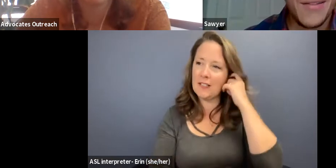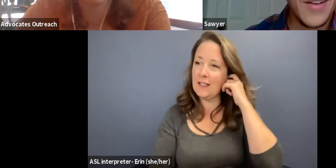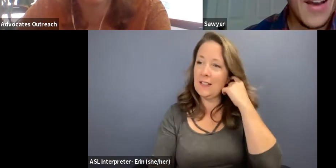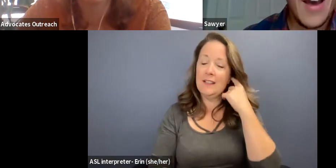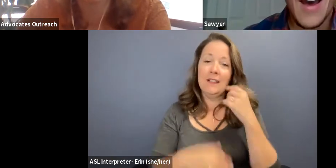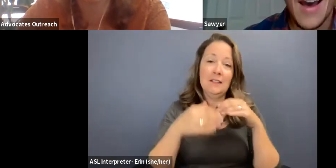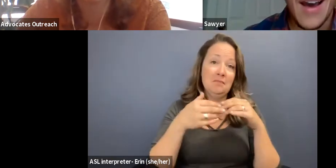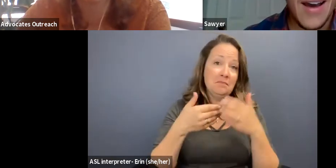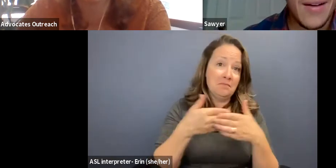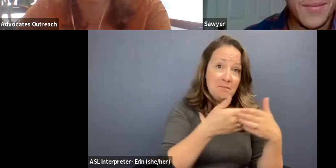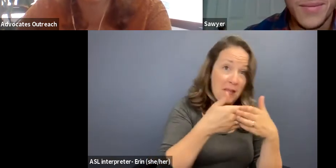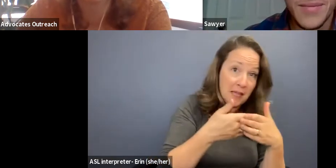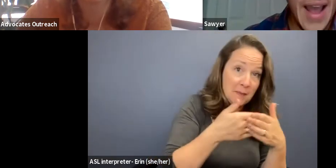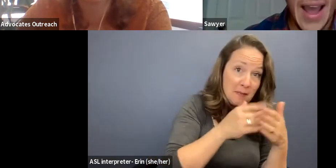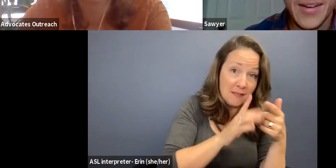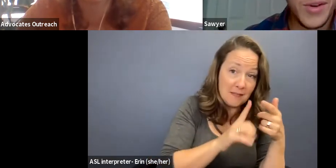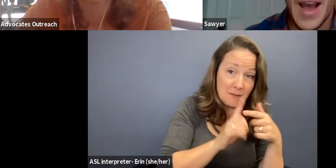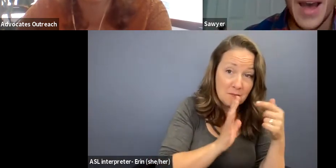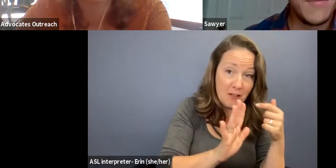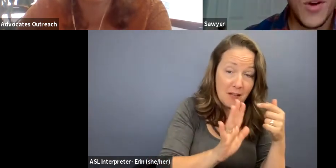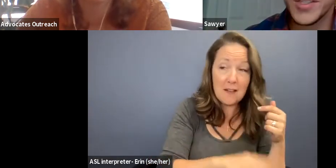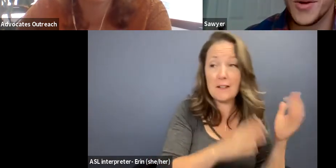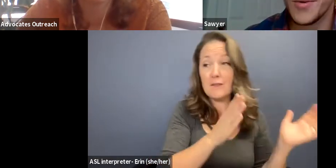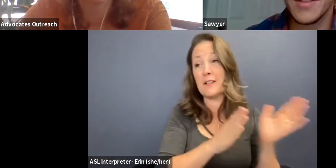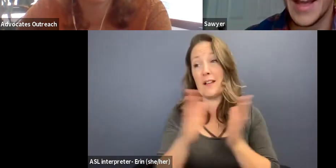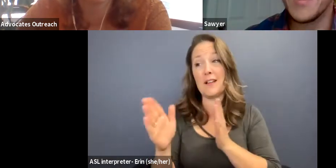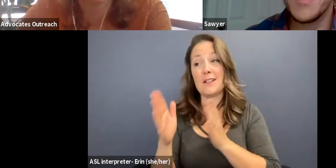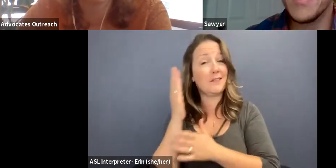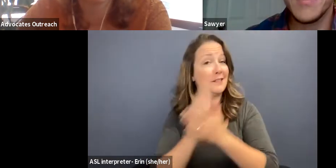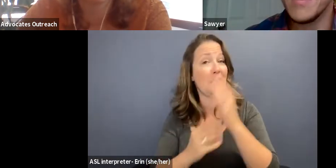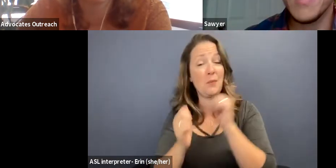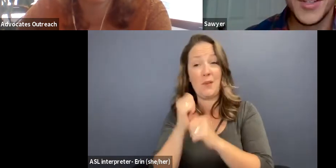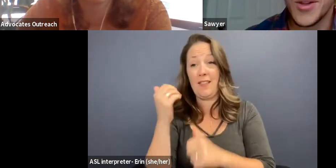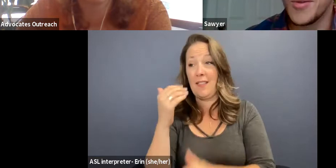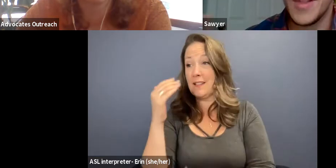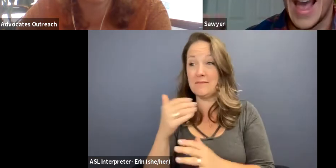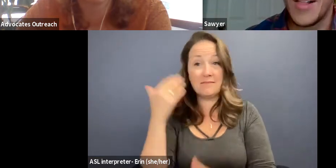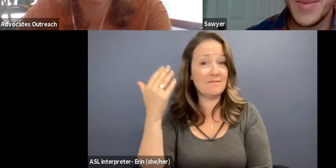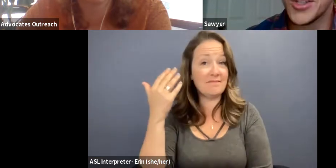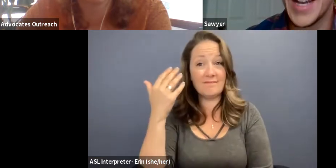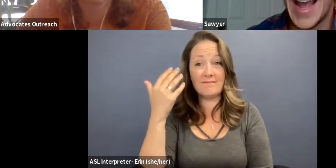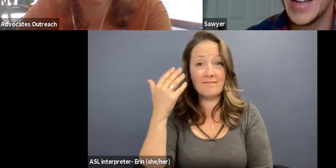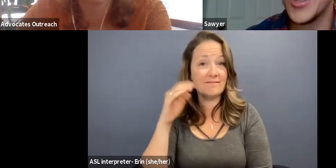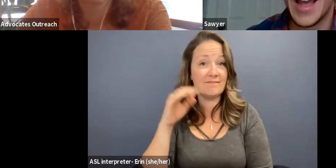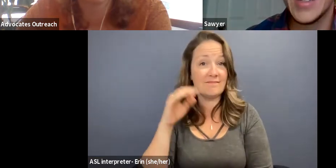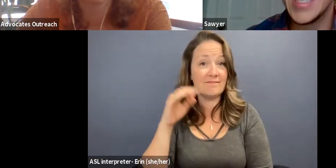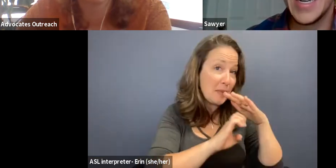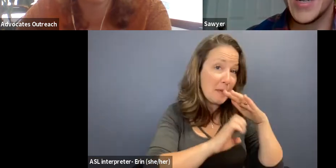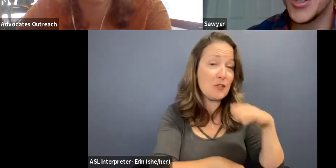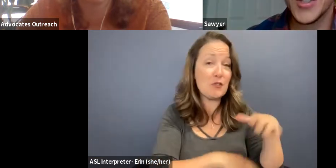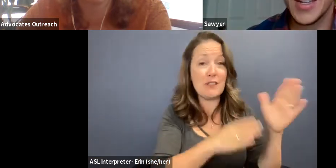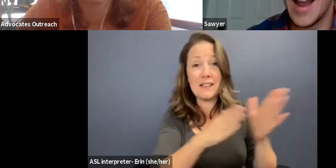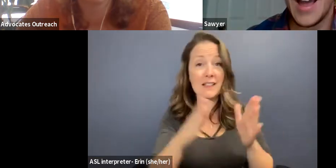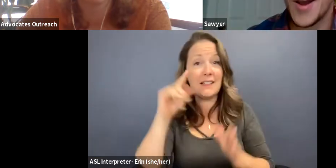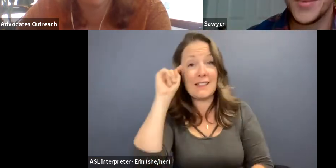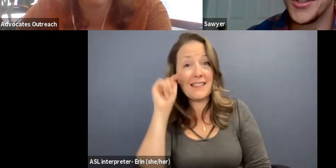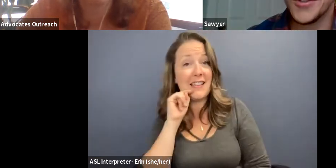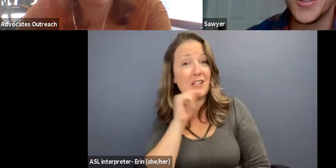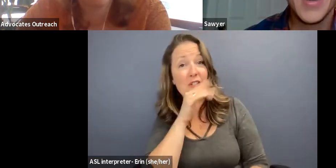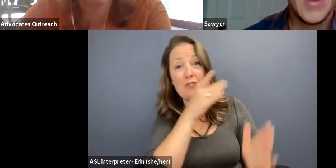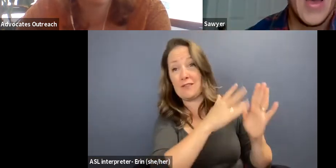my partner and our two kids, Anthony, who is 9, and Zachary, who is about to turn 3 next